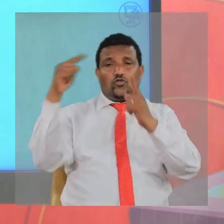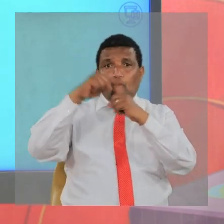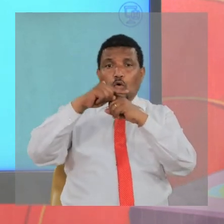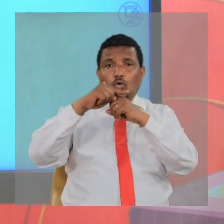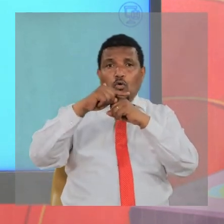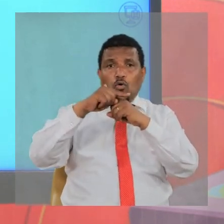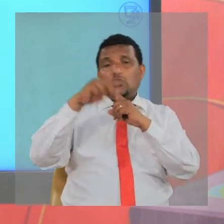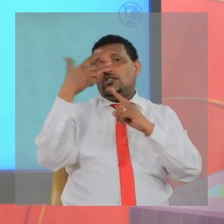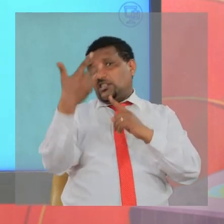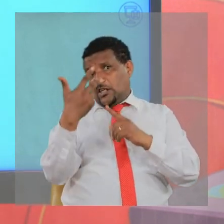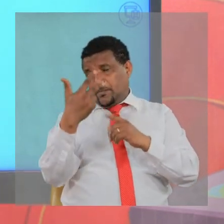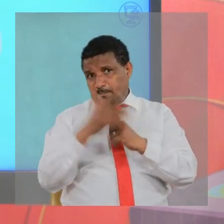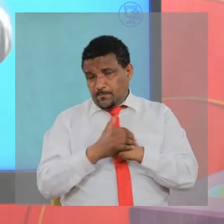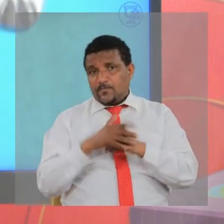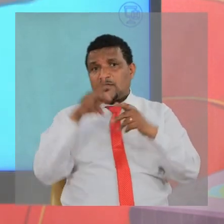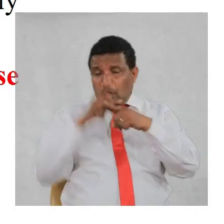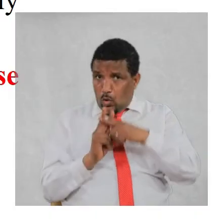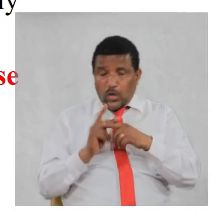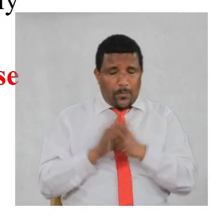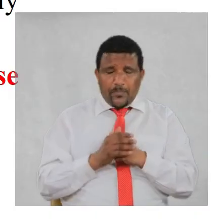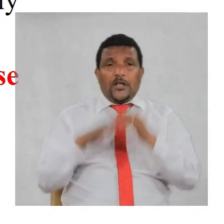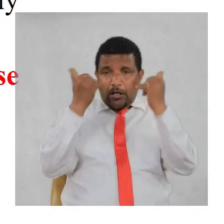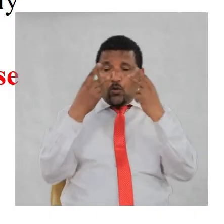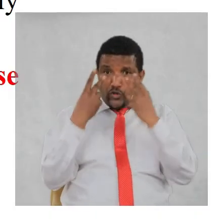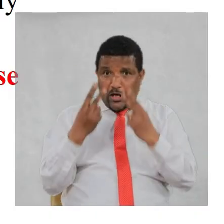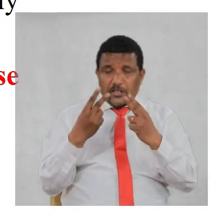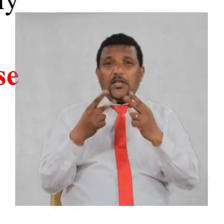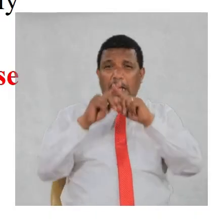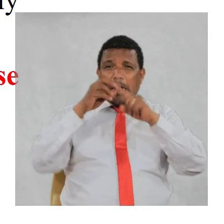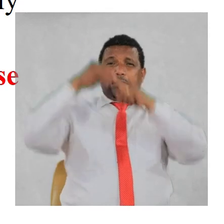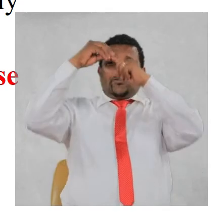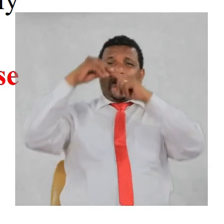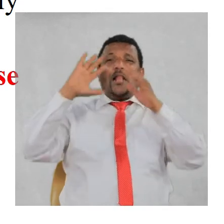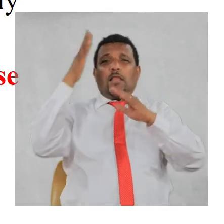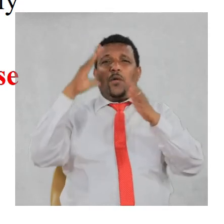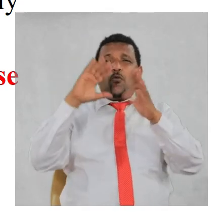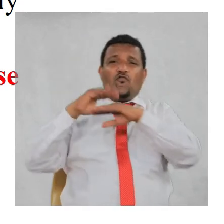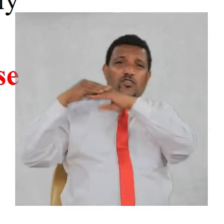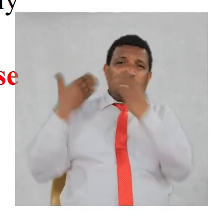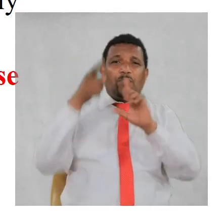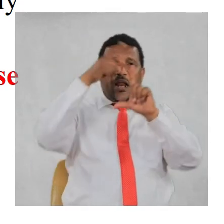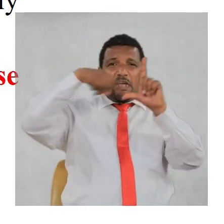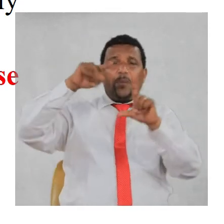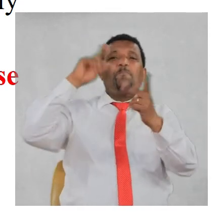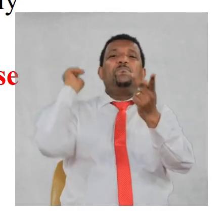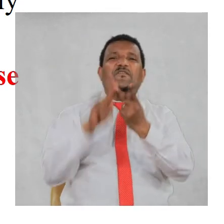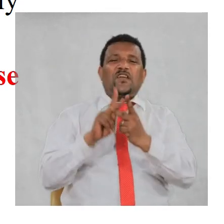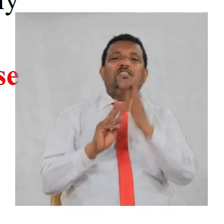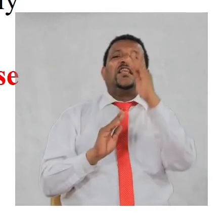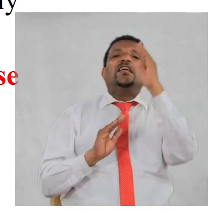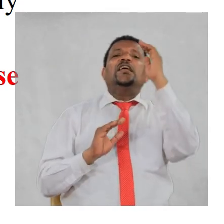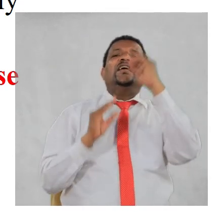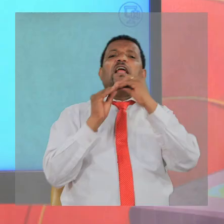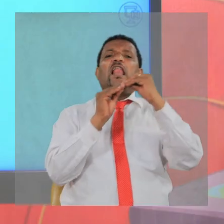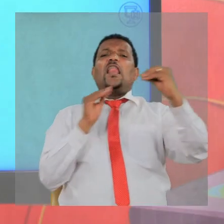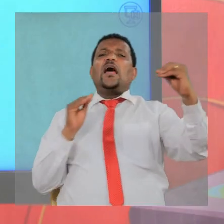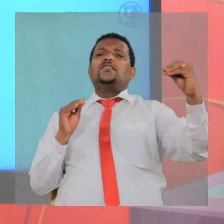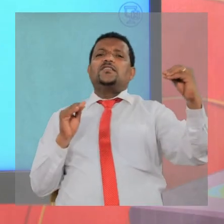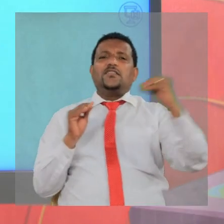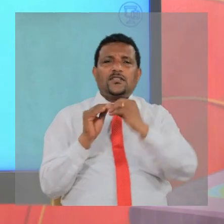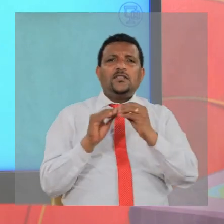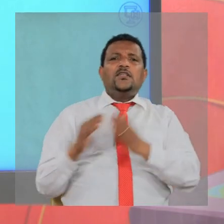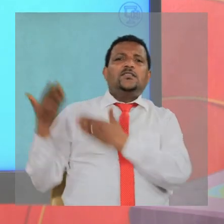6 to 3 kg. Now let's see the exceptional types of supply curves called perfectly elastic supply curve